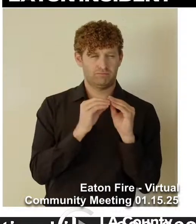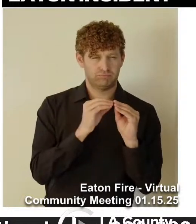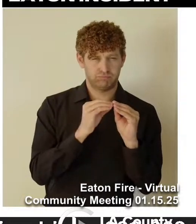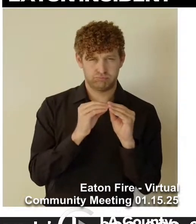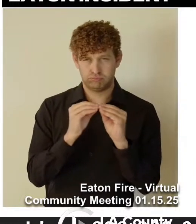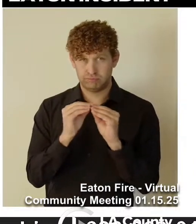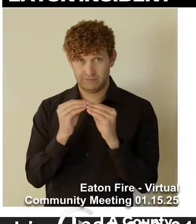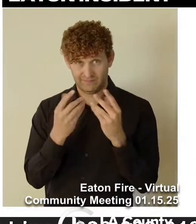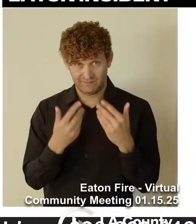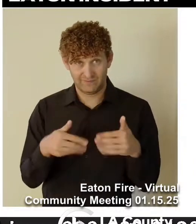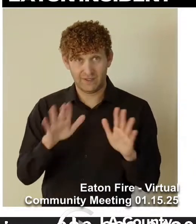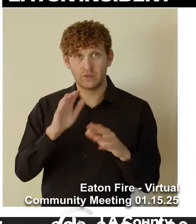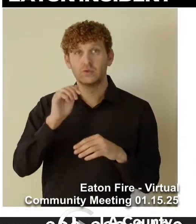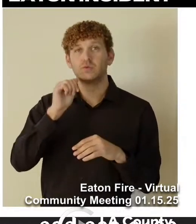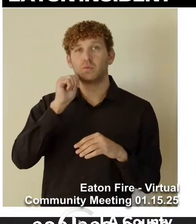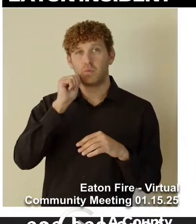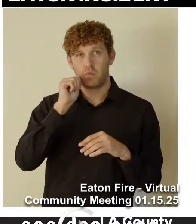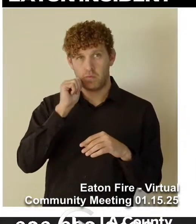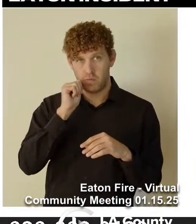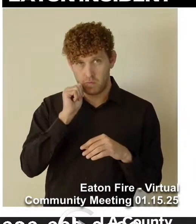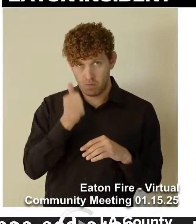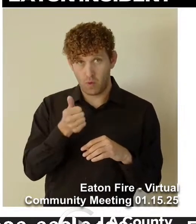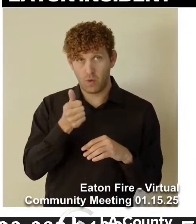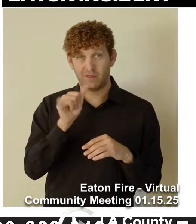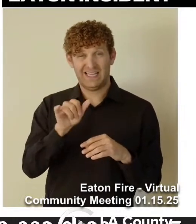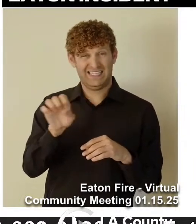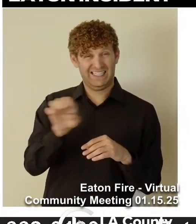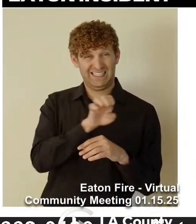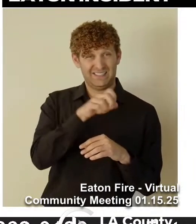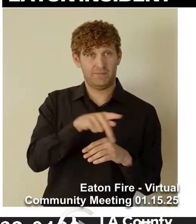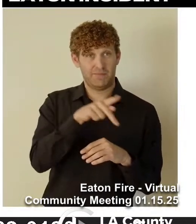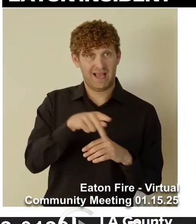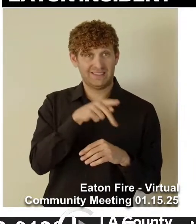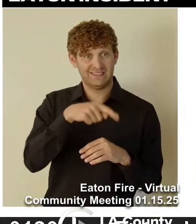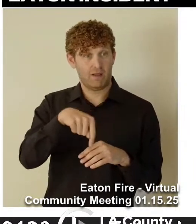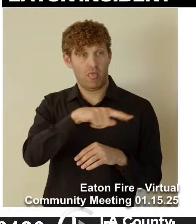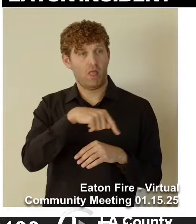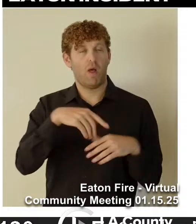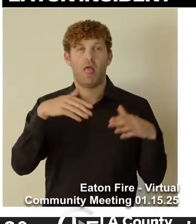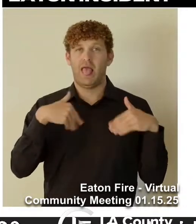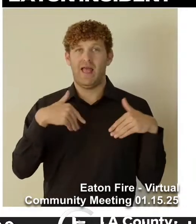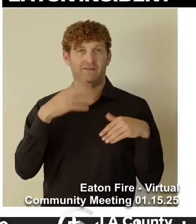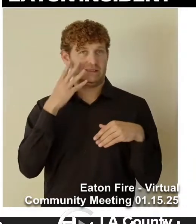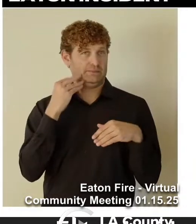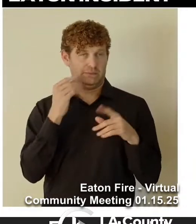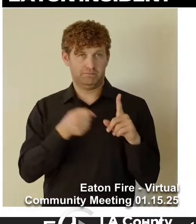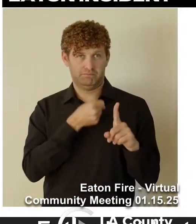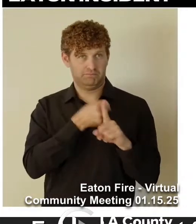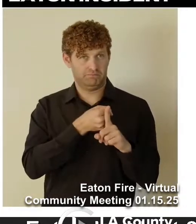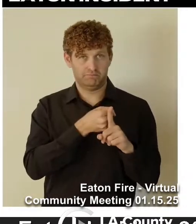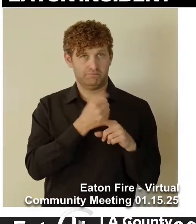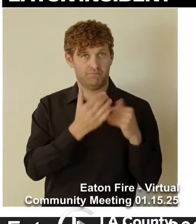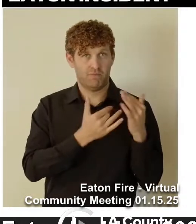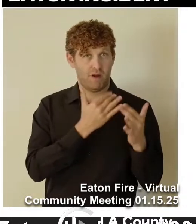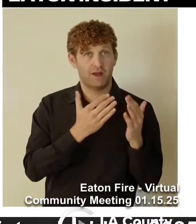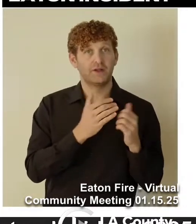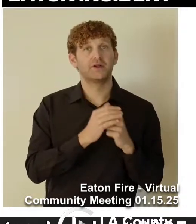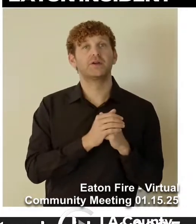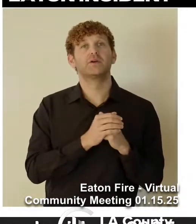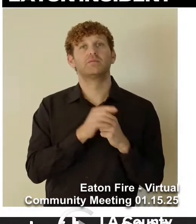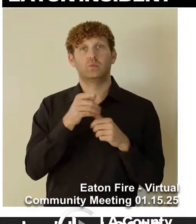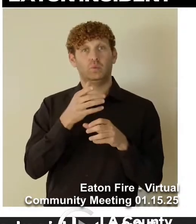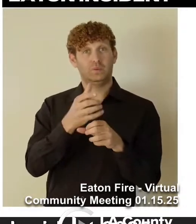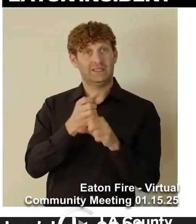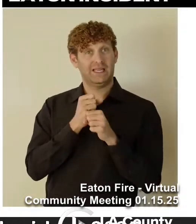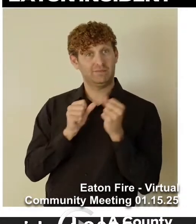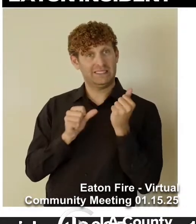will continue in the eastern Pasadena community not impacted by fires. SoCal Gas is also receiving assistance from contractors and